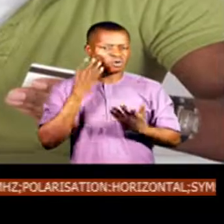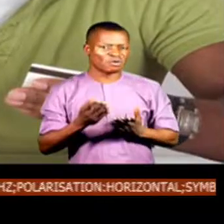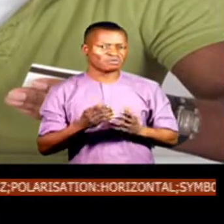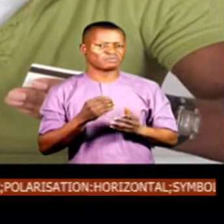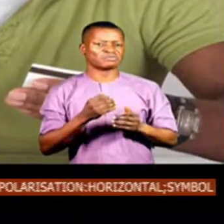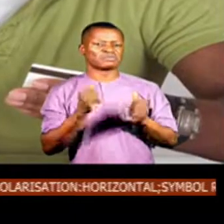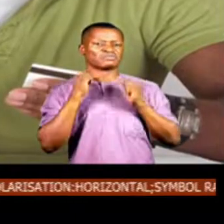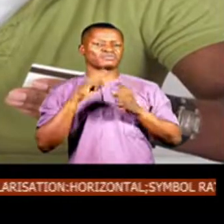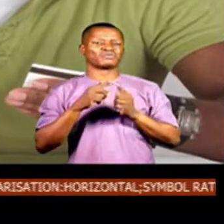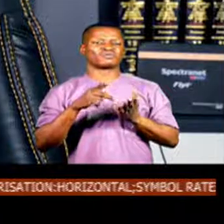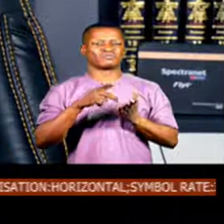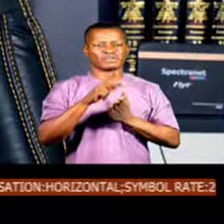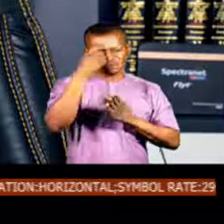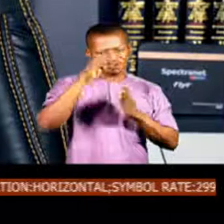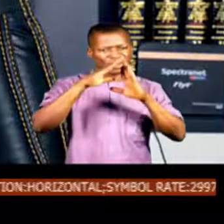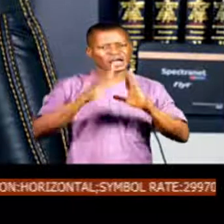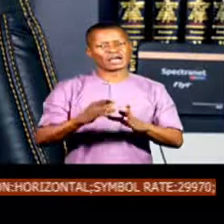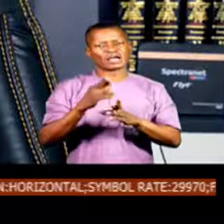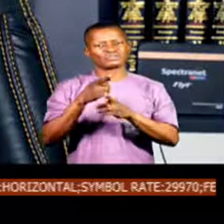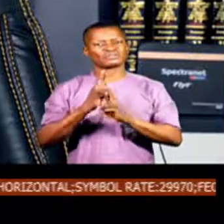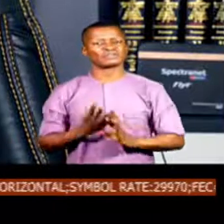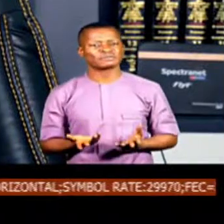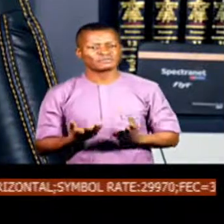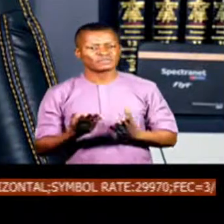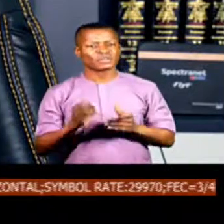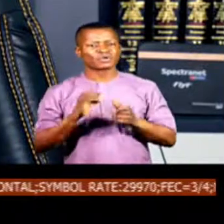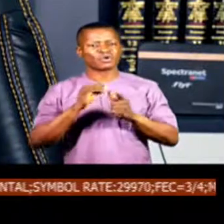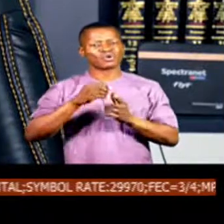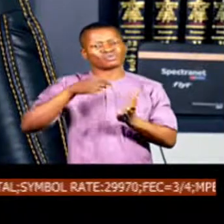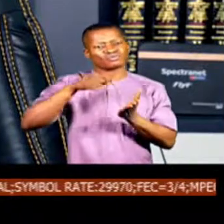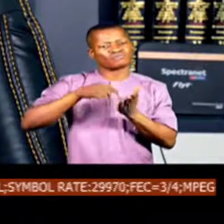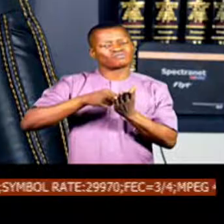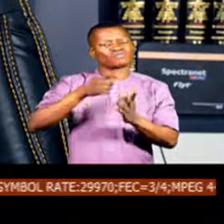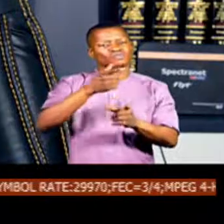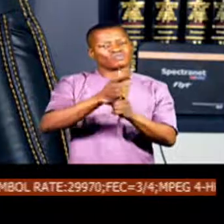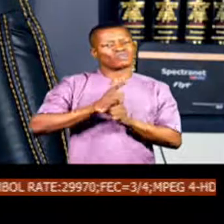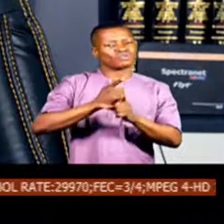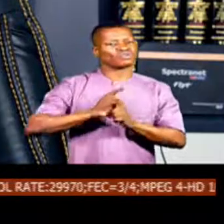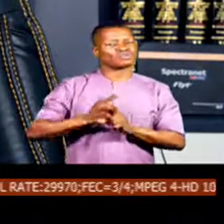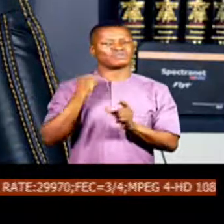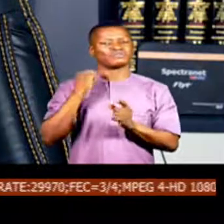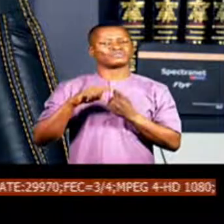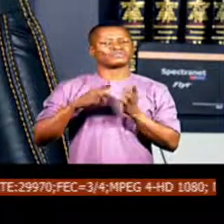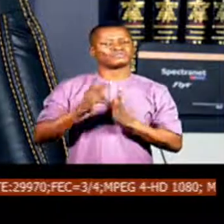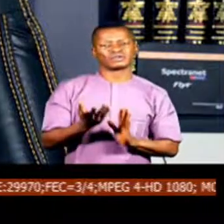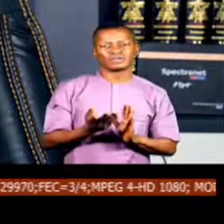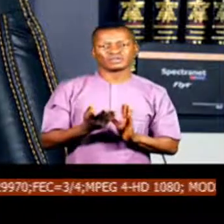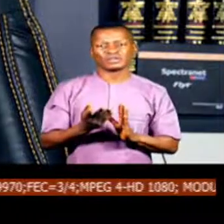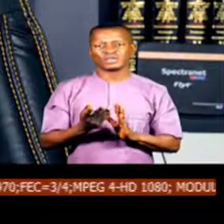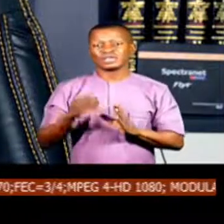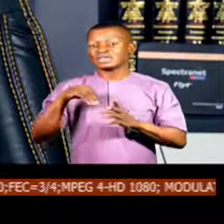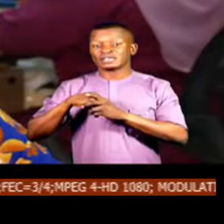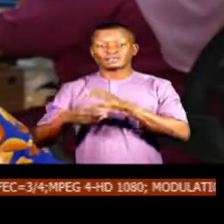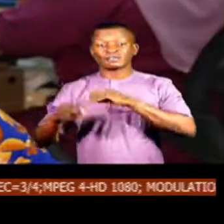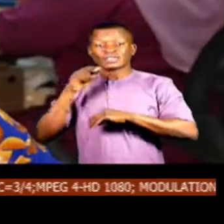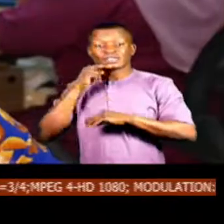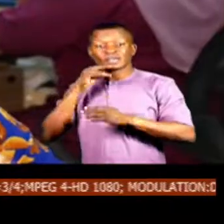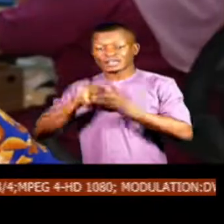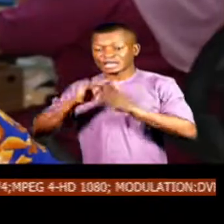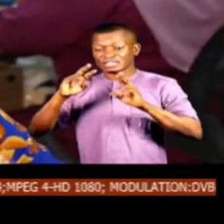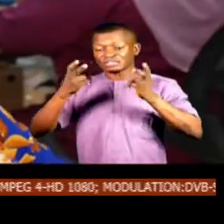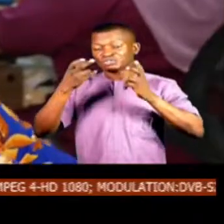you refuse to pay that mortgage. And in the case of Nigeria, cases of domestic violence is on the